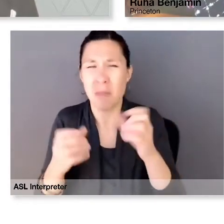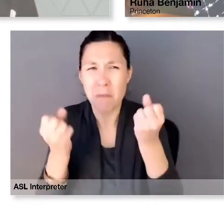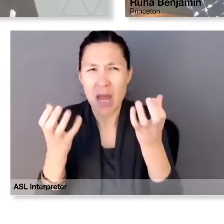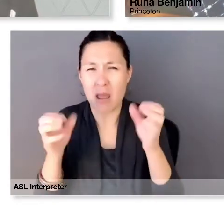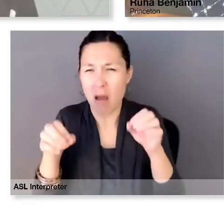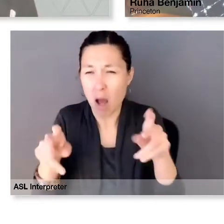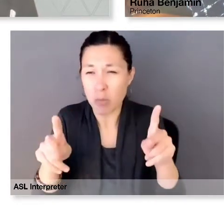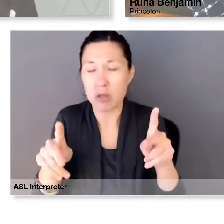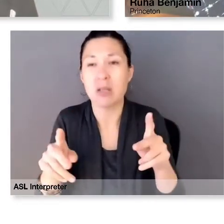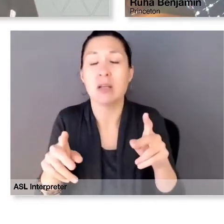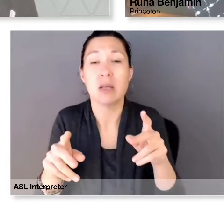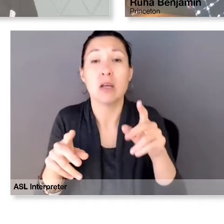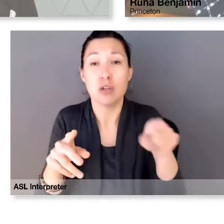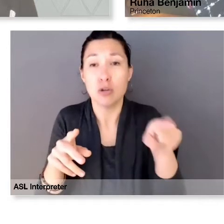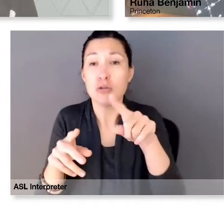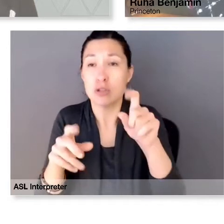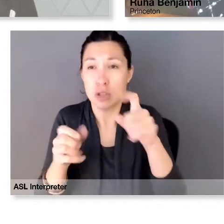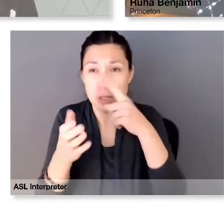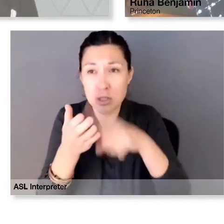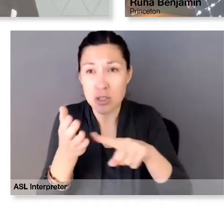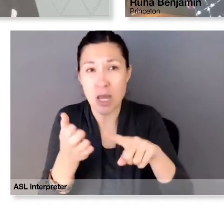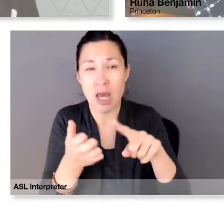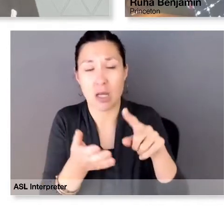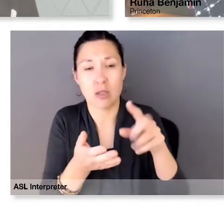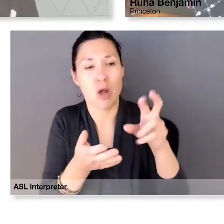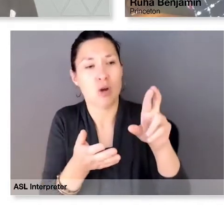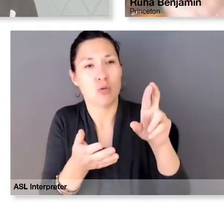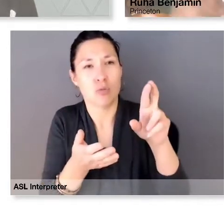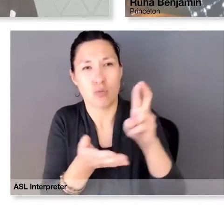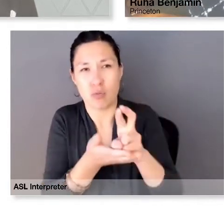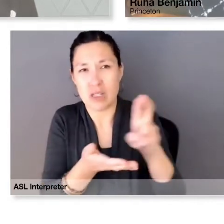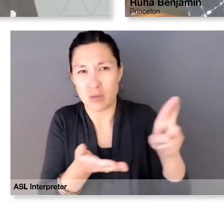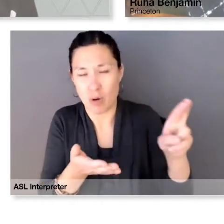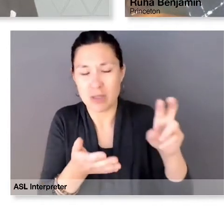the resources tab of my personal website,